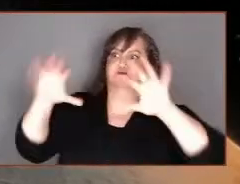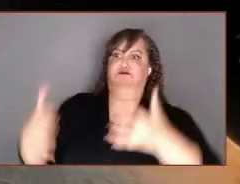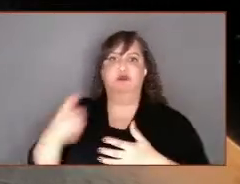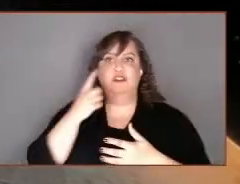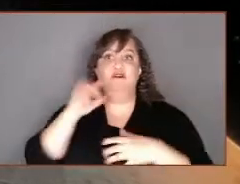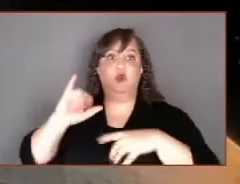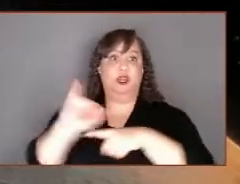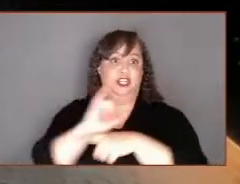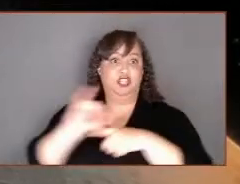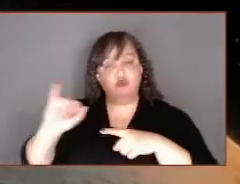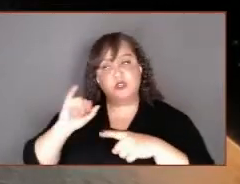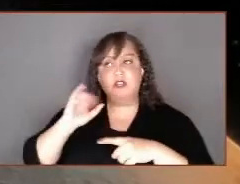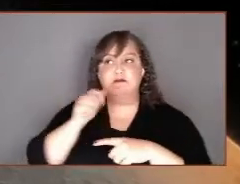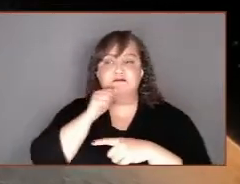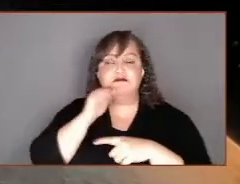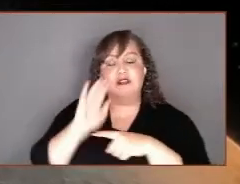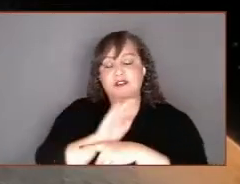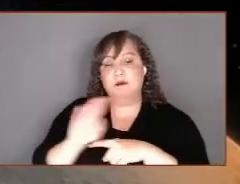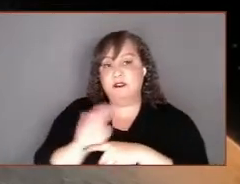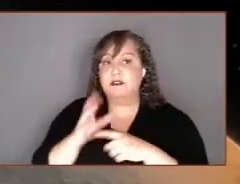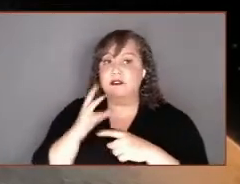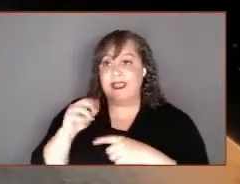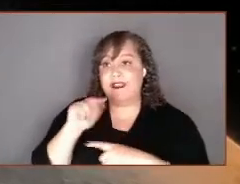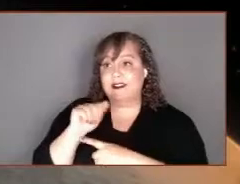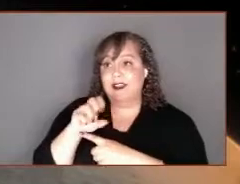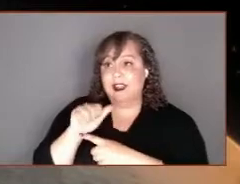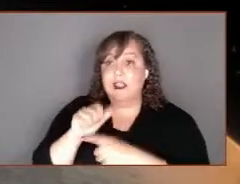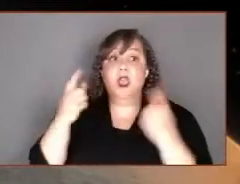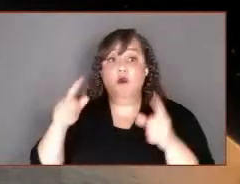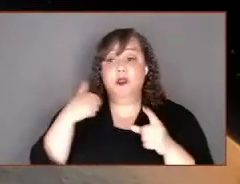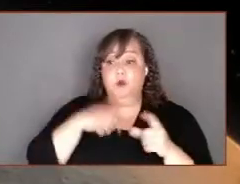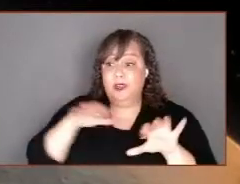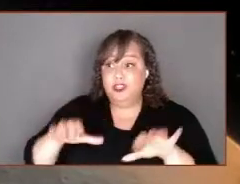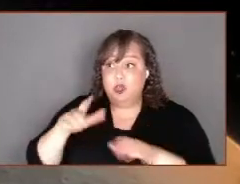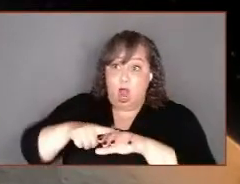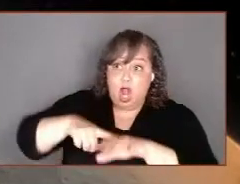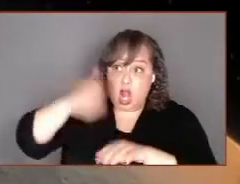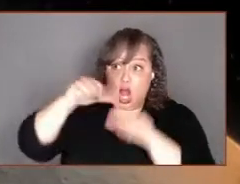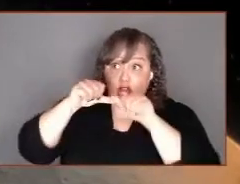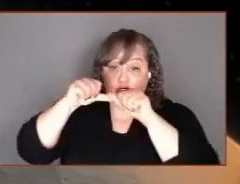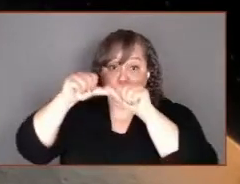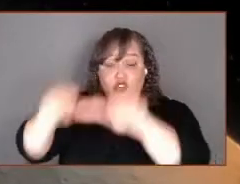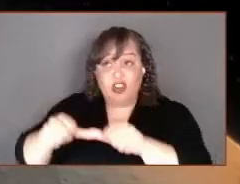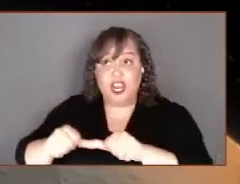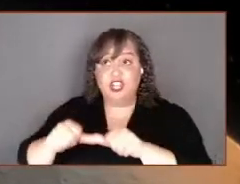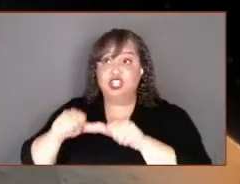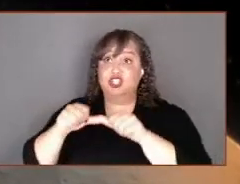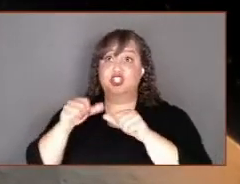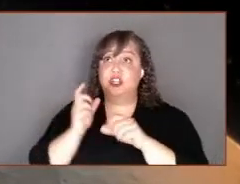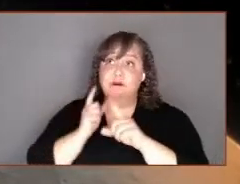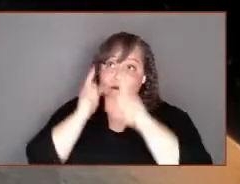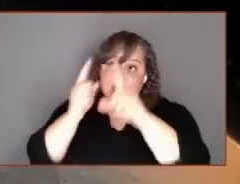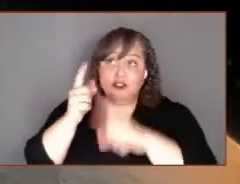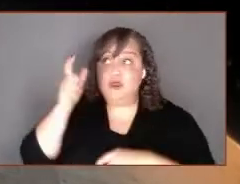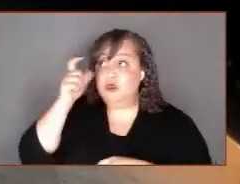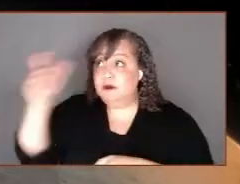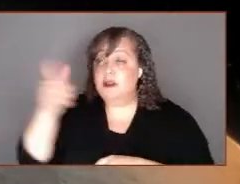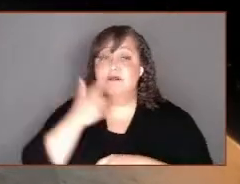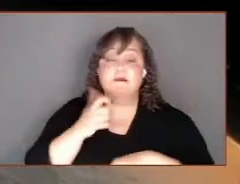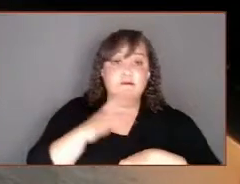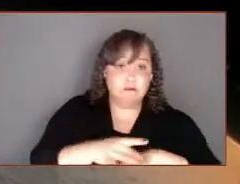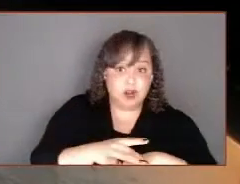we go and have longer duration human presence on Mars and Moon, it's going to happen during their career. So they're really getting a good head start. And how